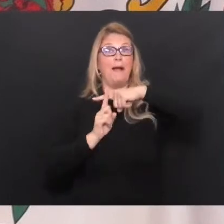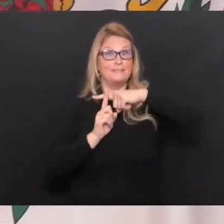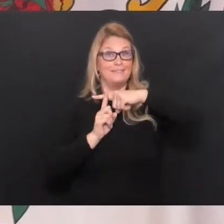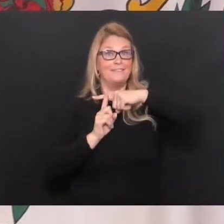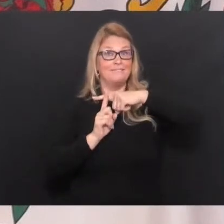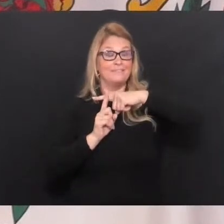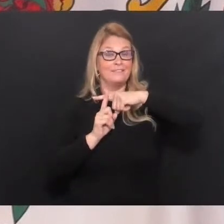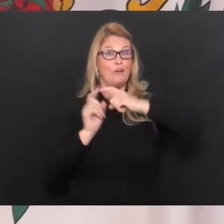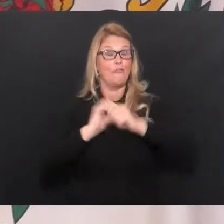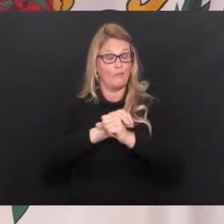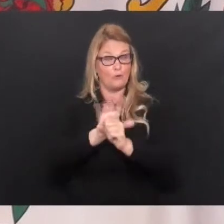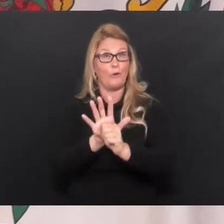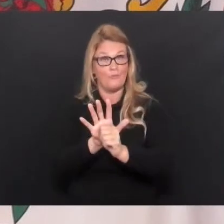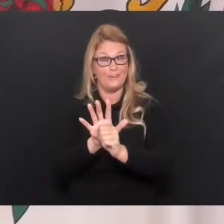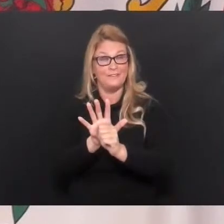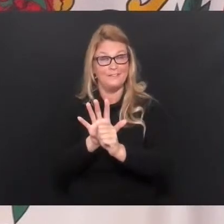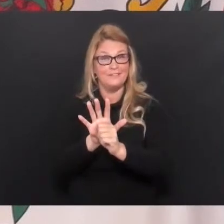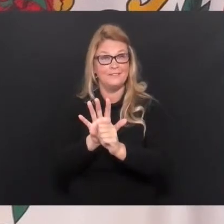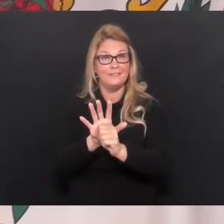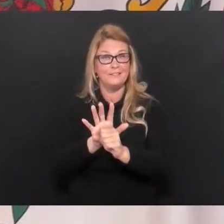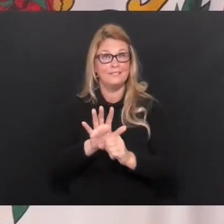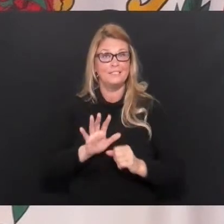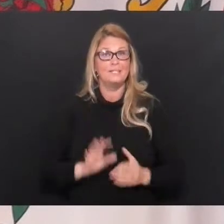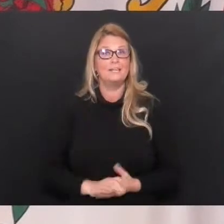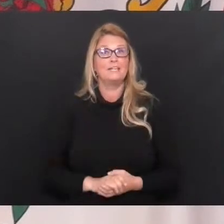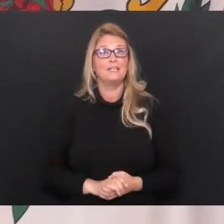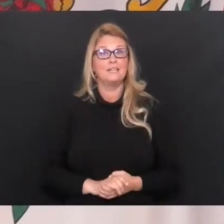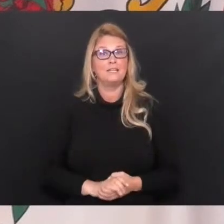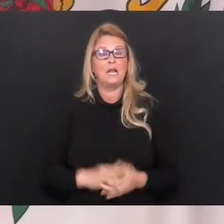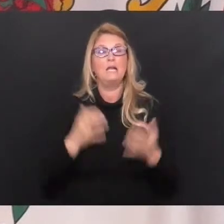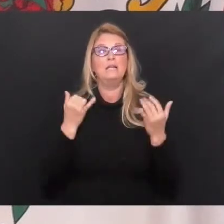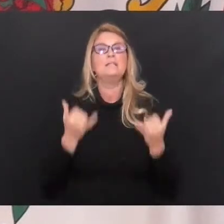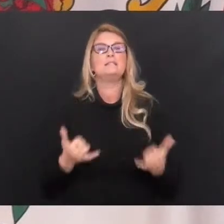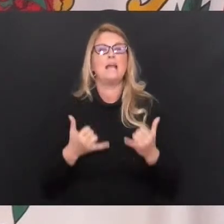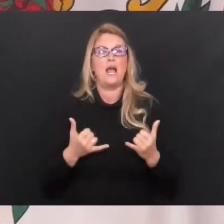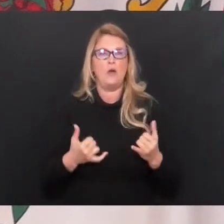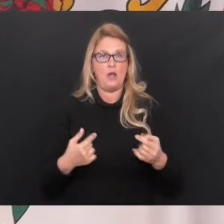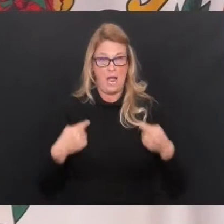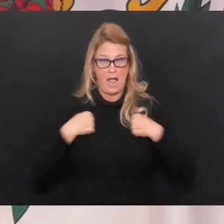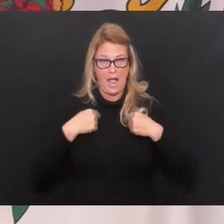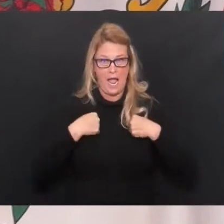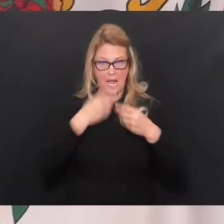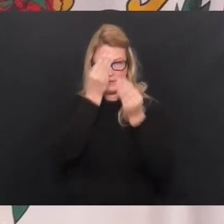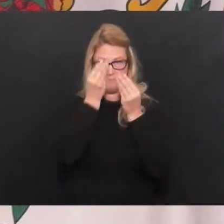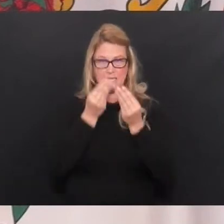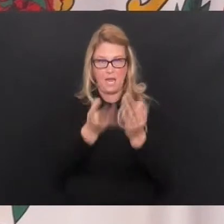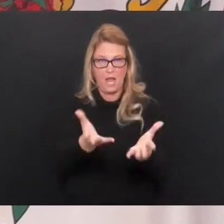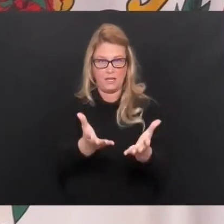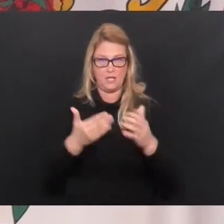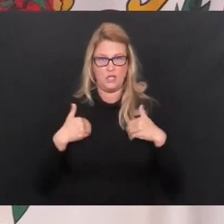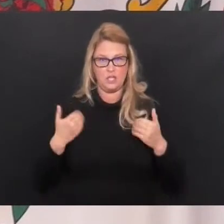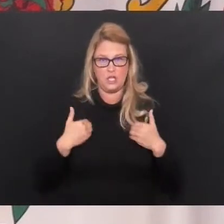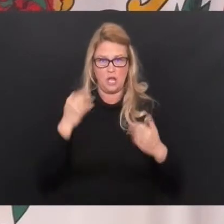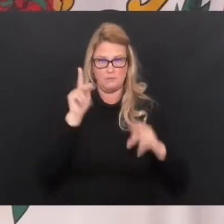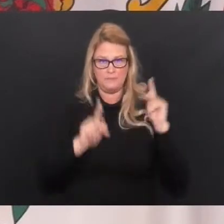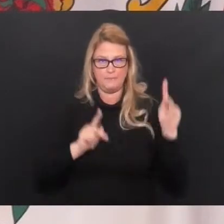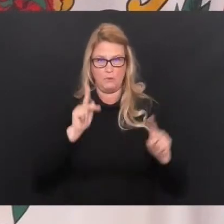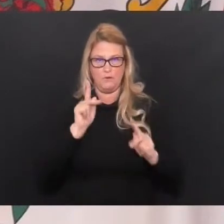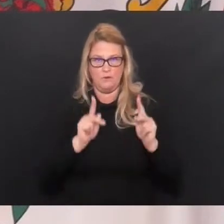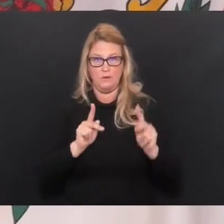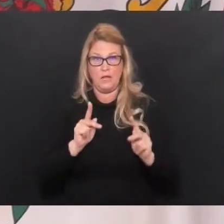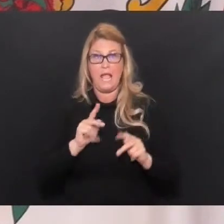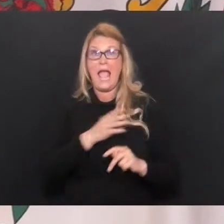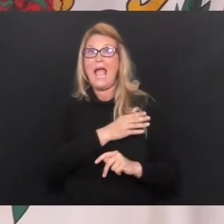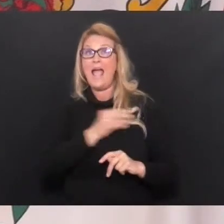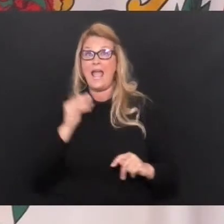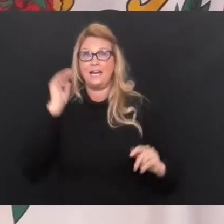Now, I am telling the young people, I am telling the adults,